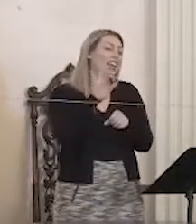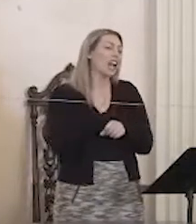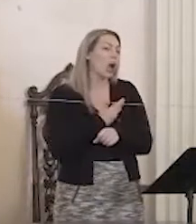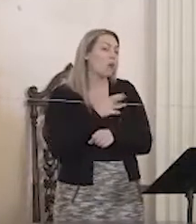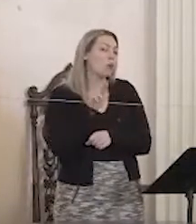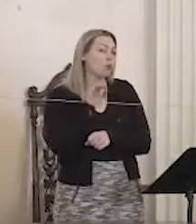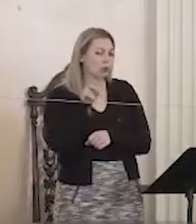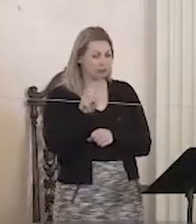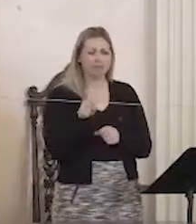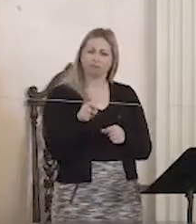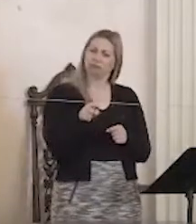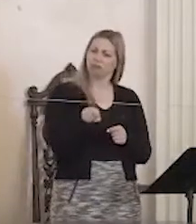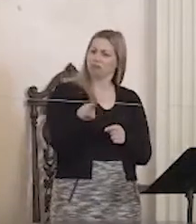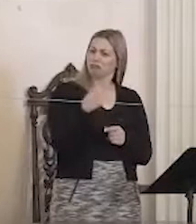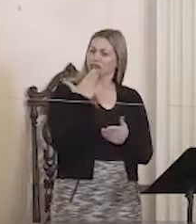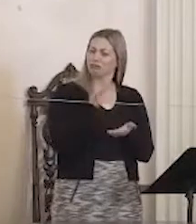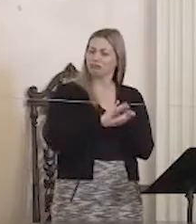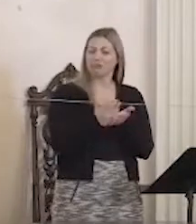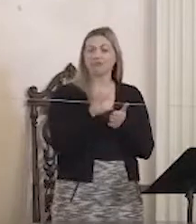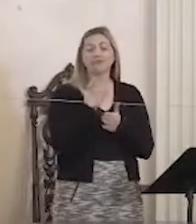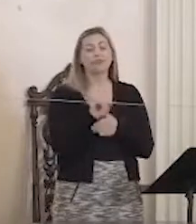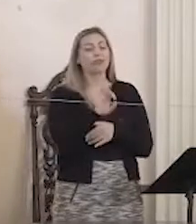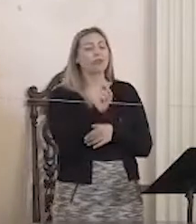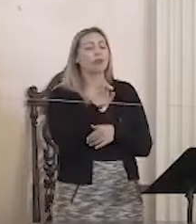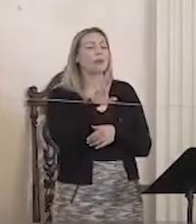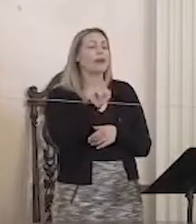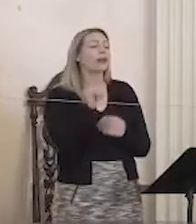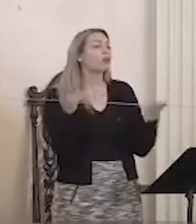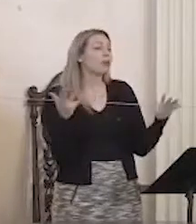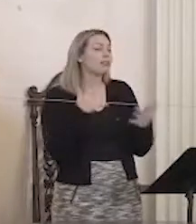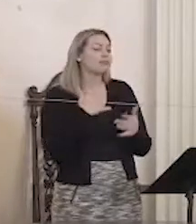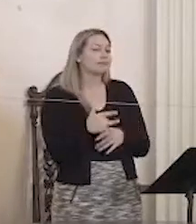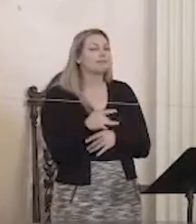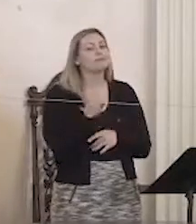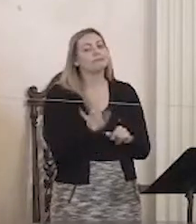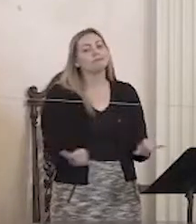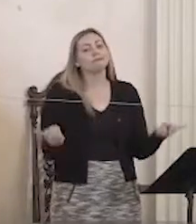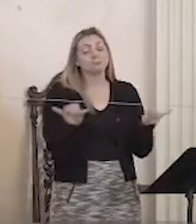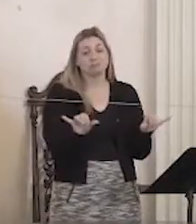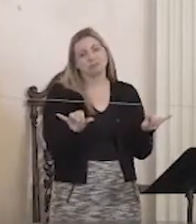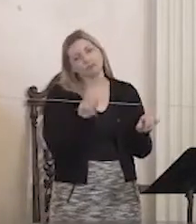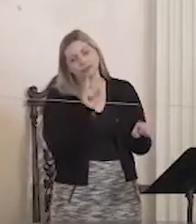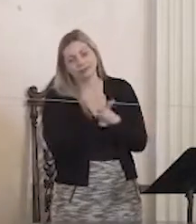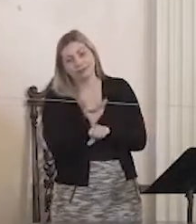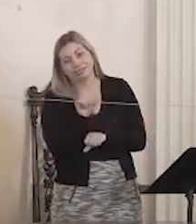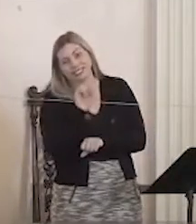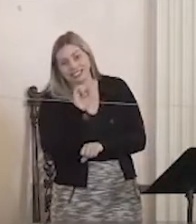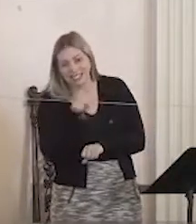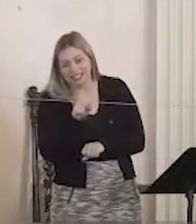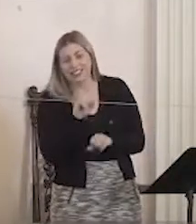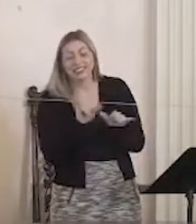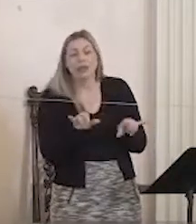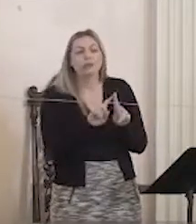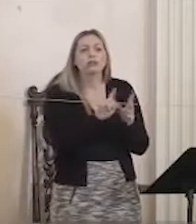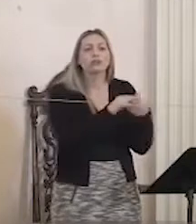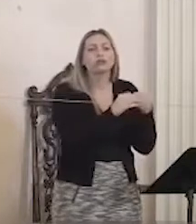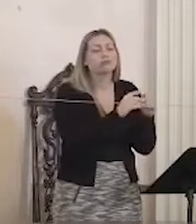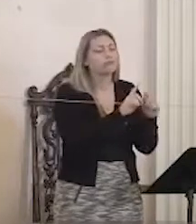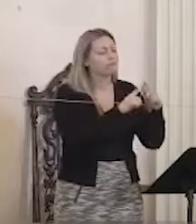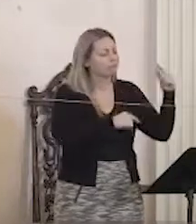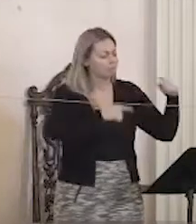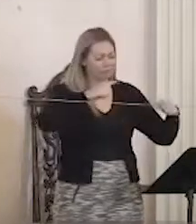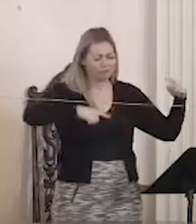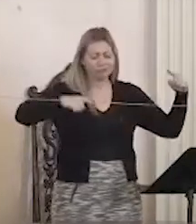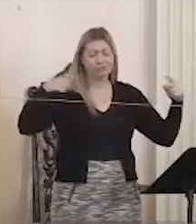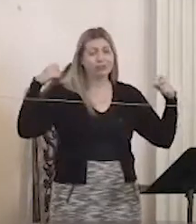Yeah, a fair number. You know, although the format is usually the same, actually it is the same, the stories are infinitely